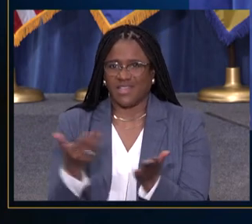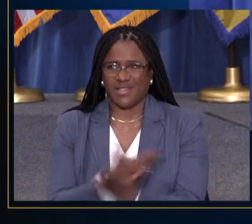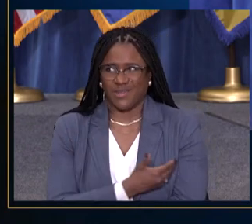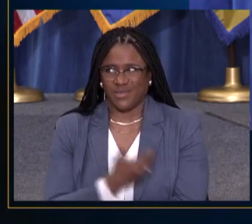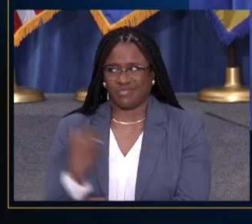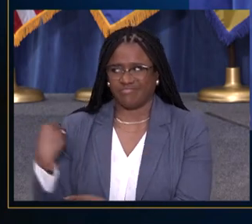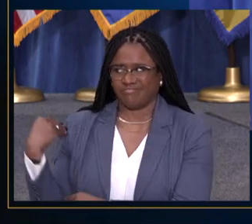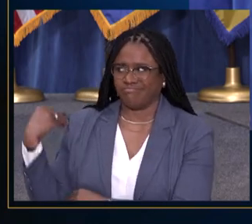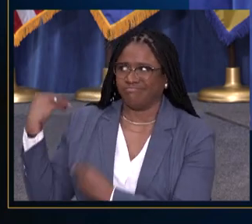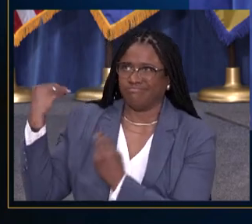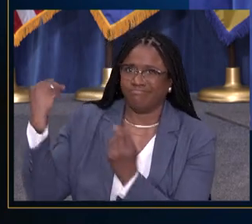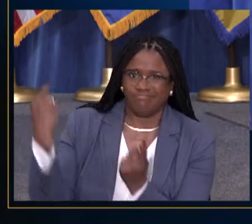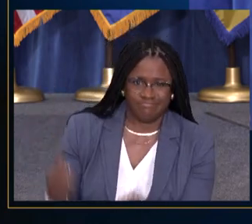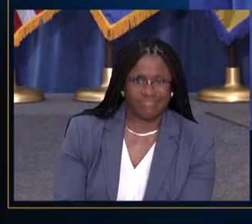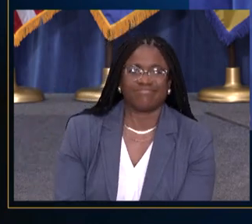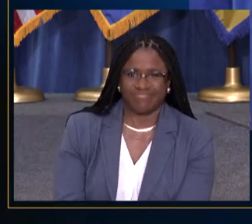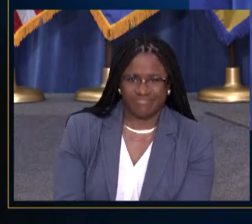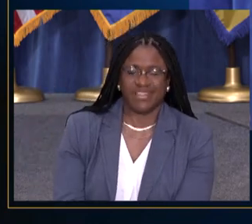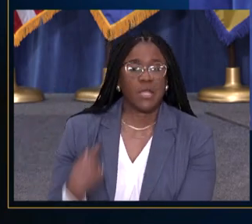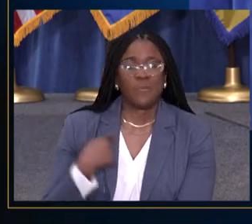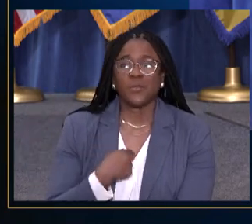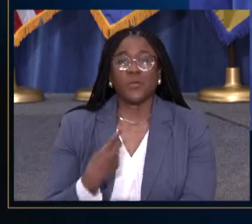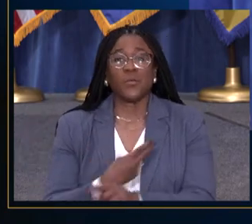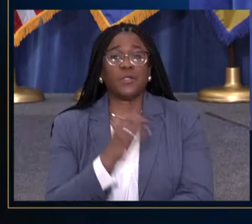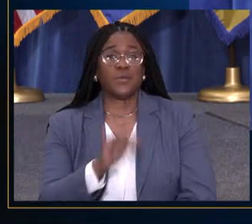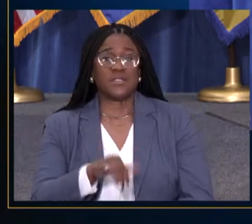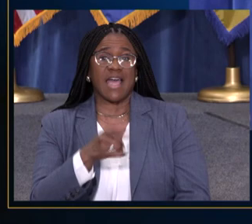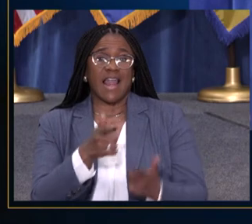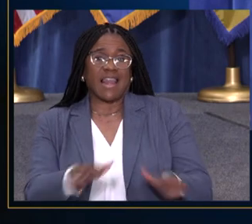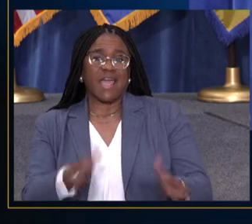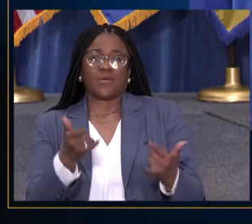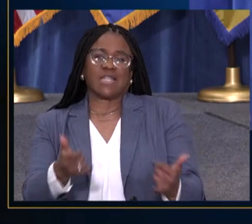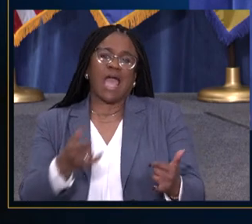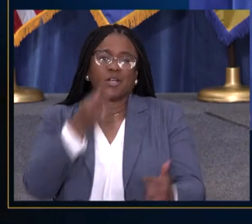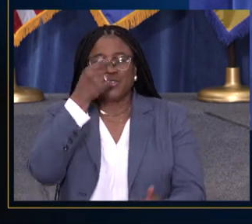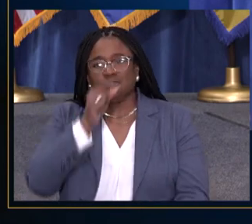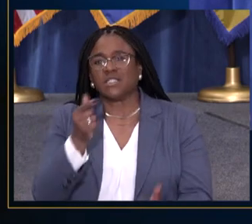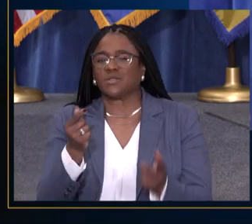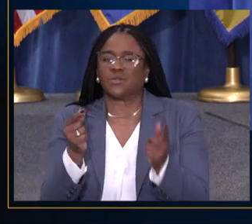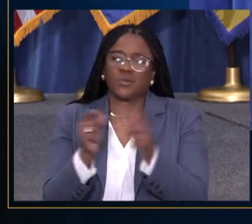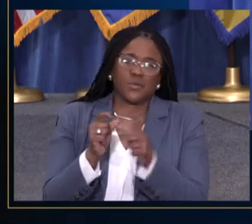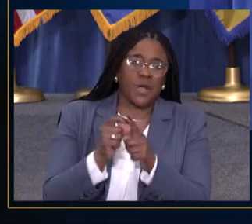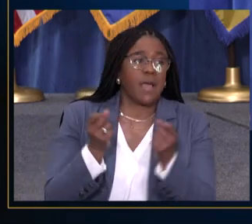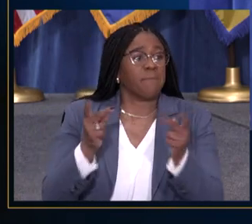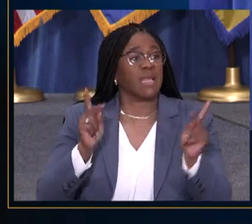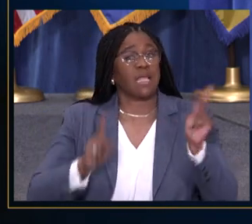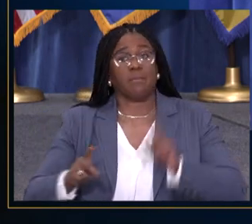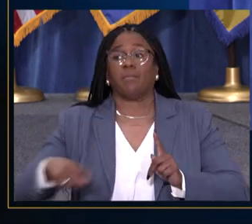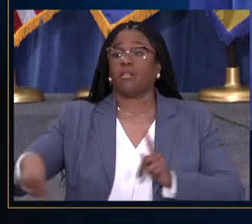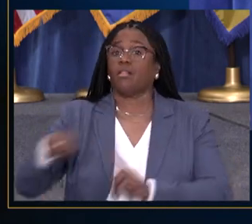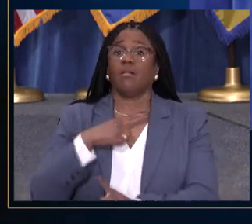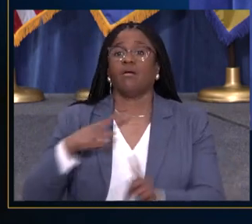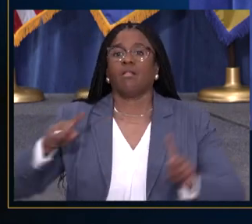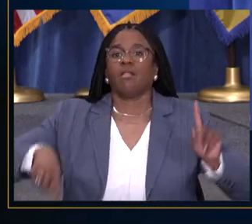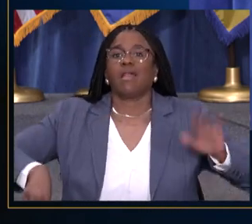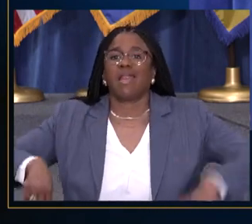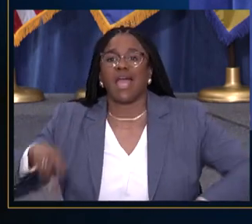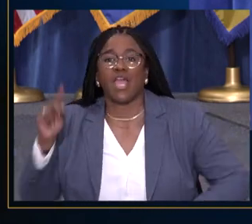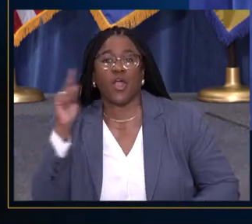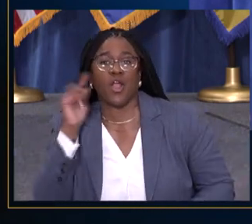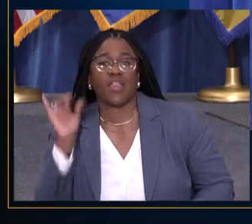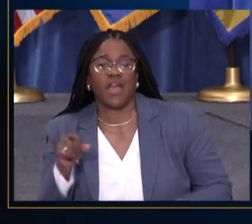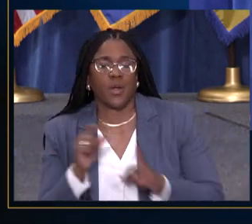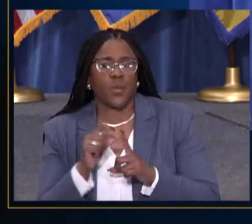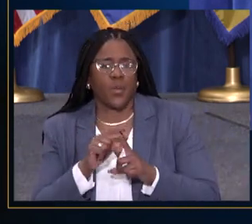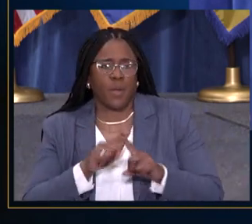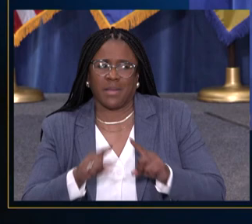Being a doula, we may use that language now. It's a Greek word, so in many of our minority communities, we may not have heard it referred to as that,